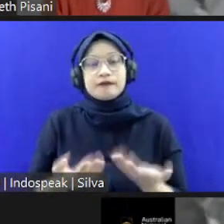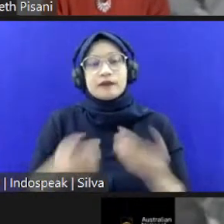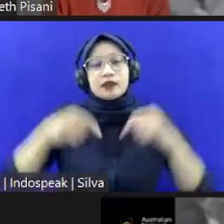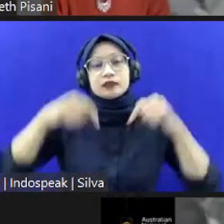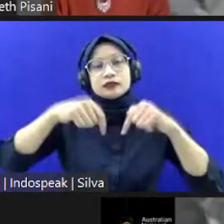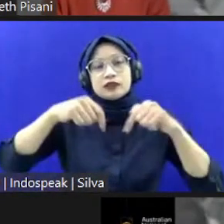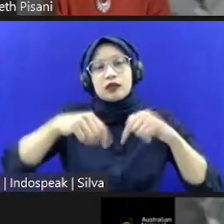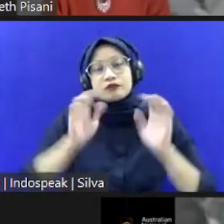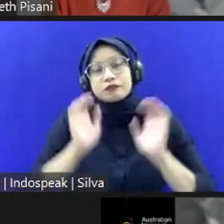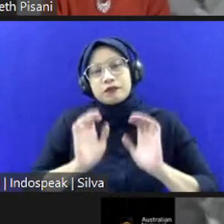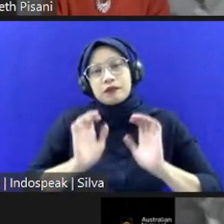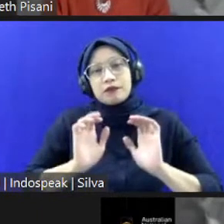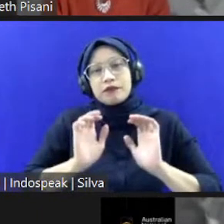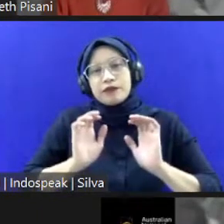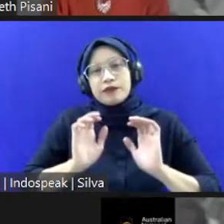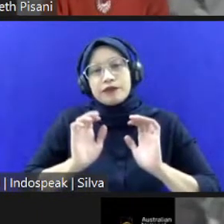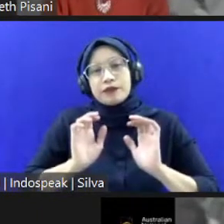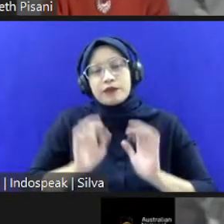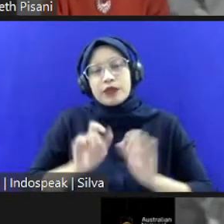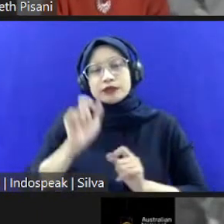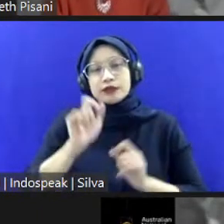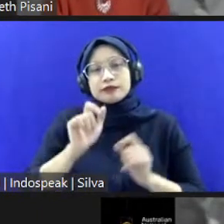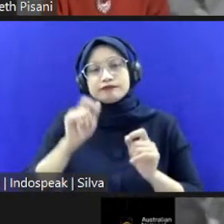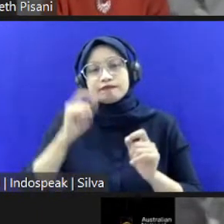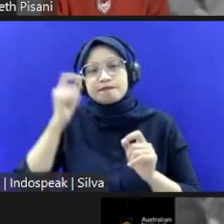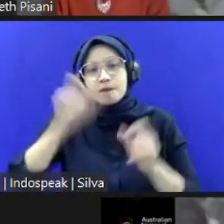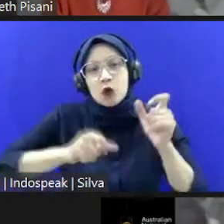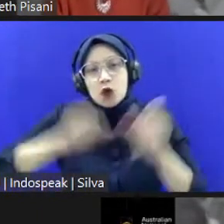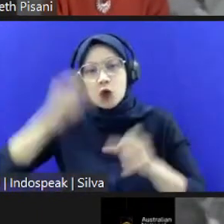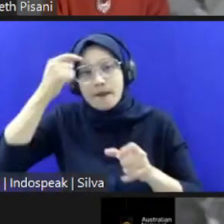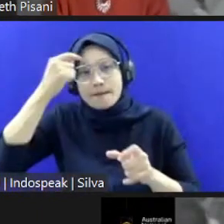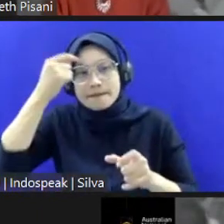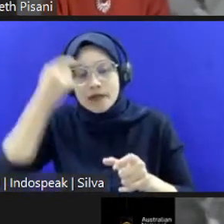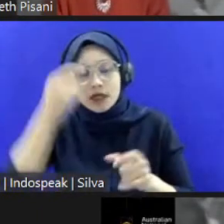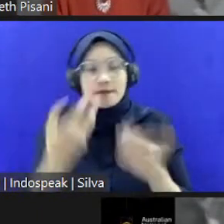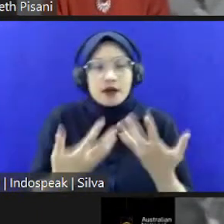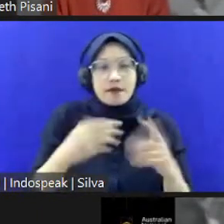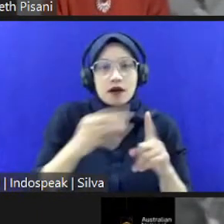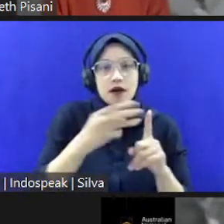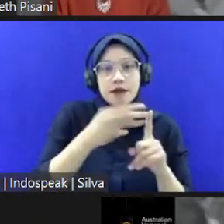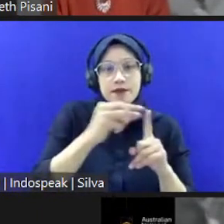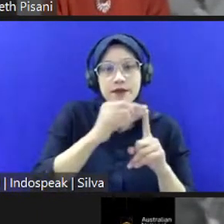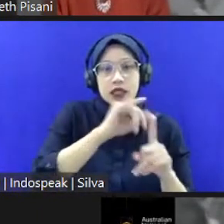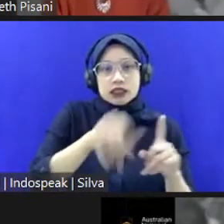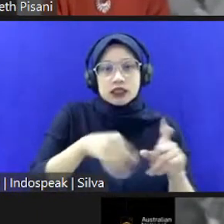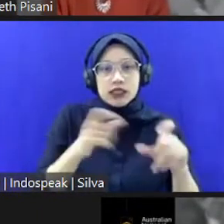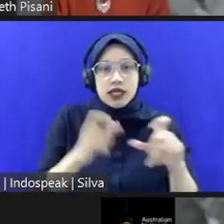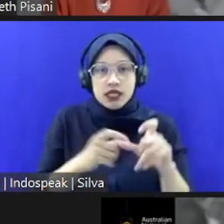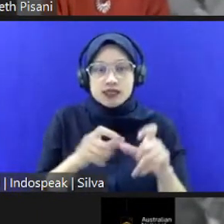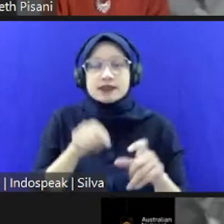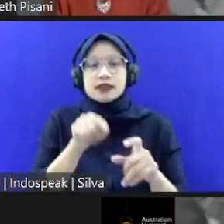pocket from the people. And then the second question about the medical specialist production,